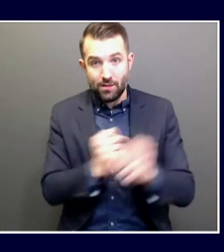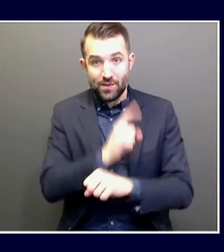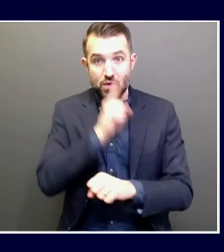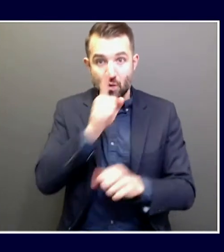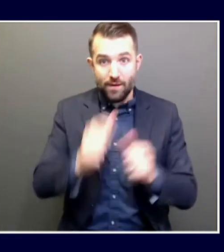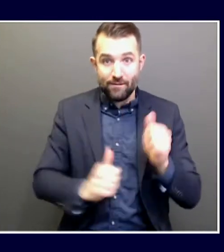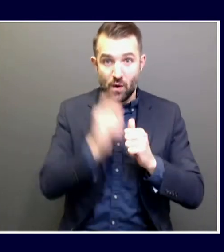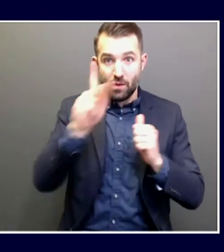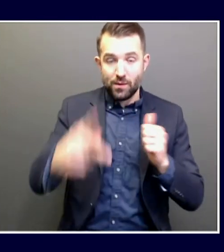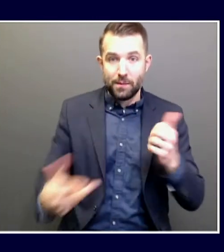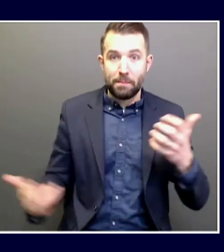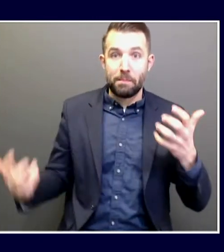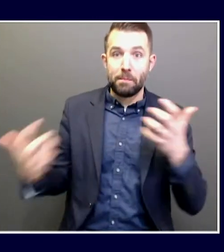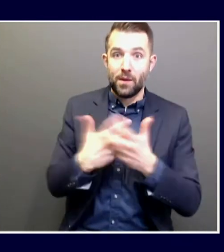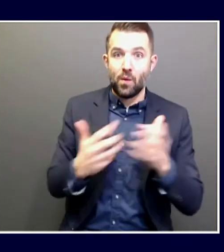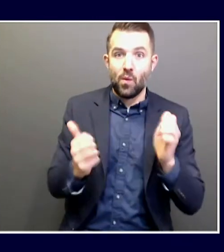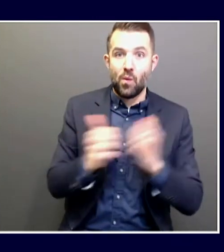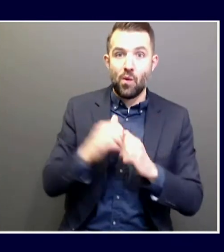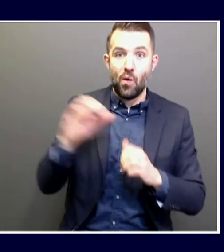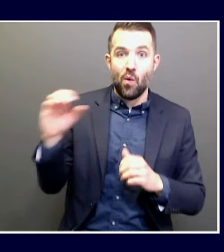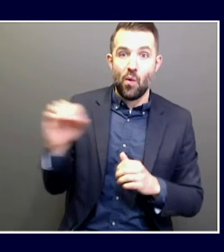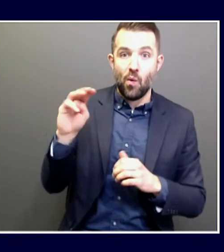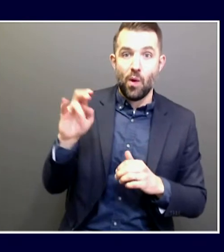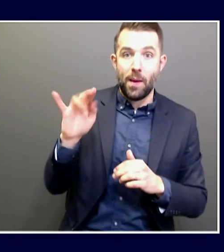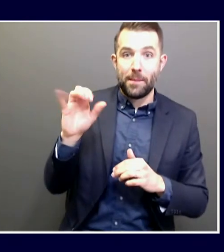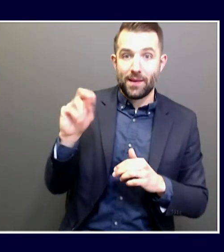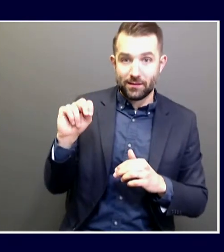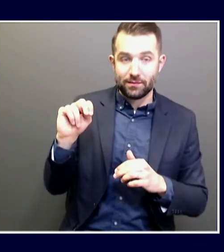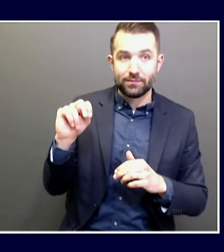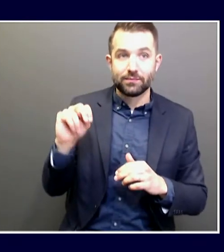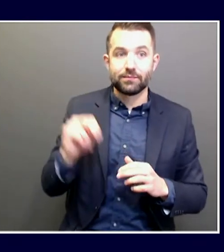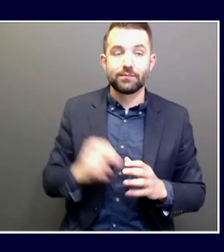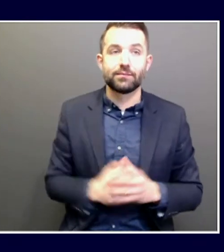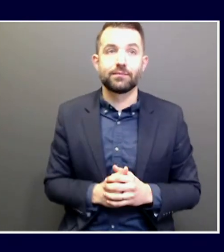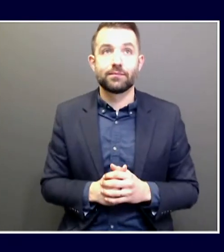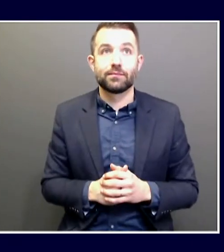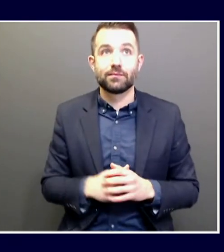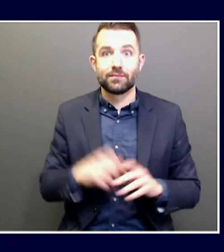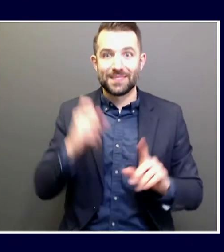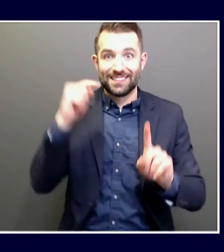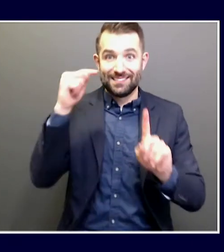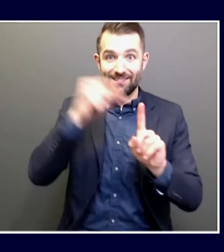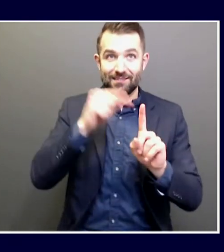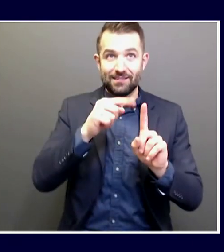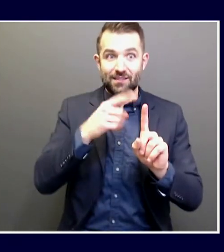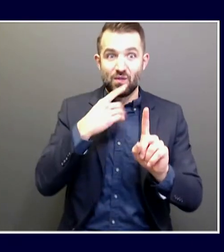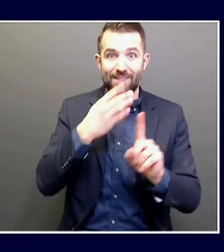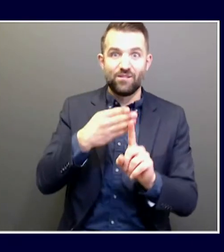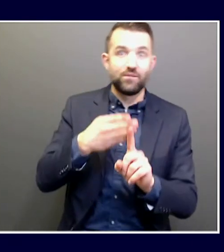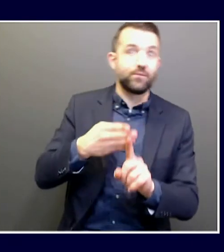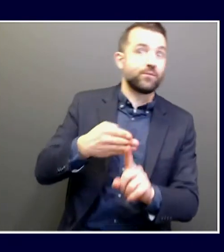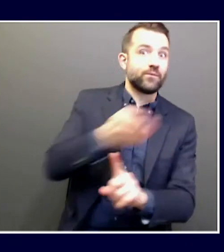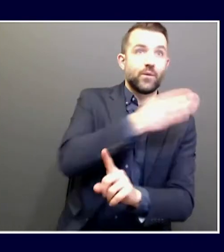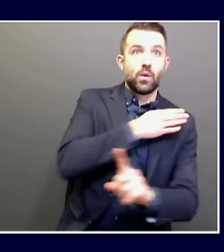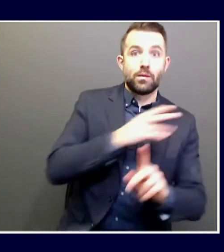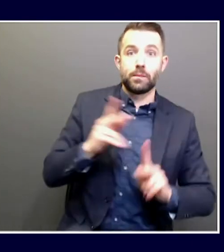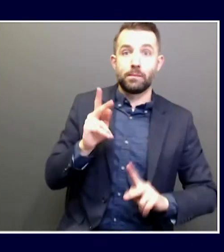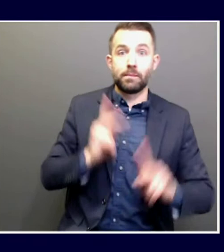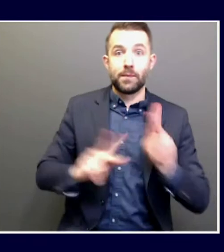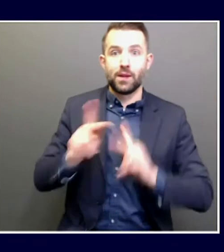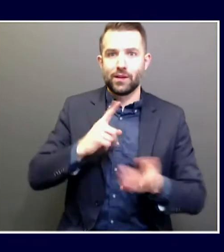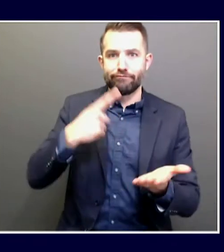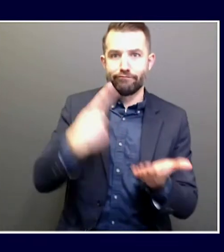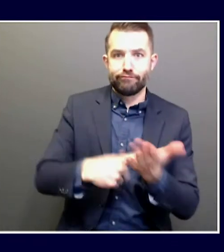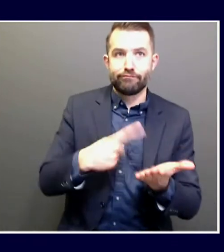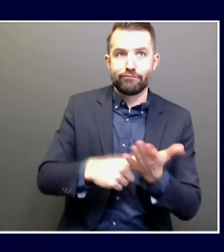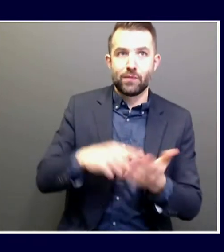feet piece has come under a lot of scrutiny even before Omicron, with some folks saying it should be wider, longer, and other